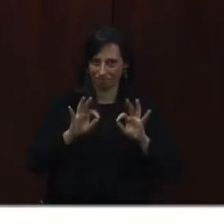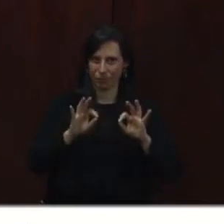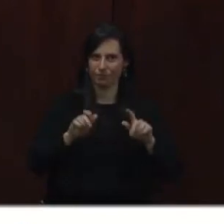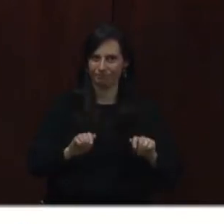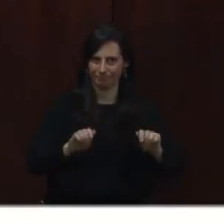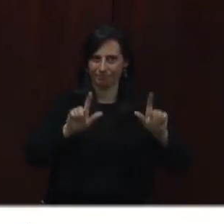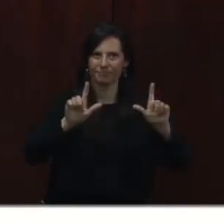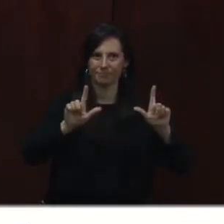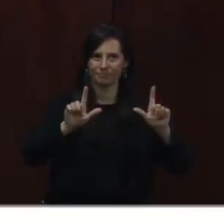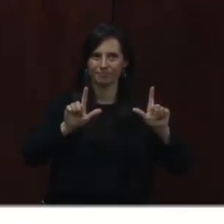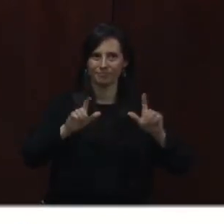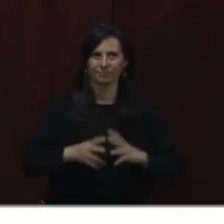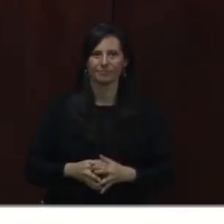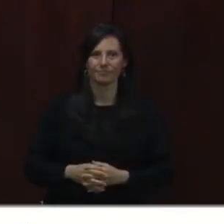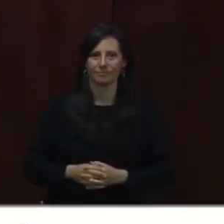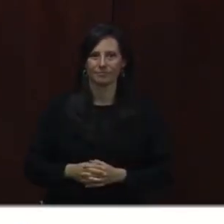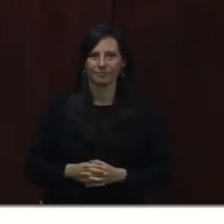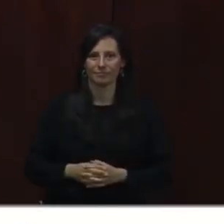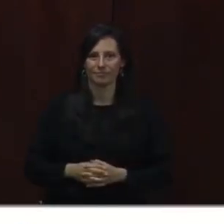put up the slides.